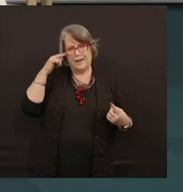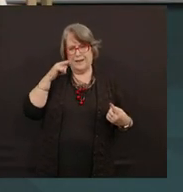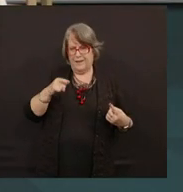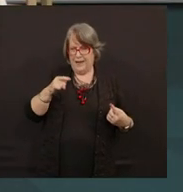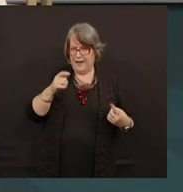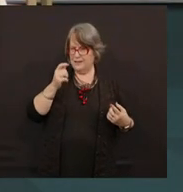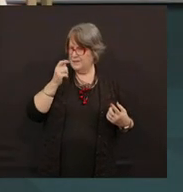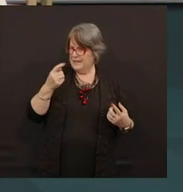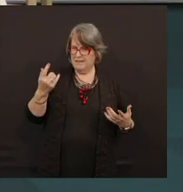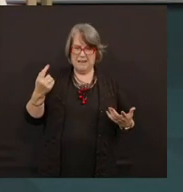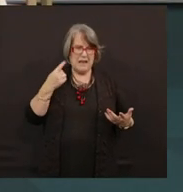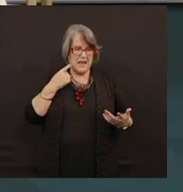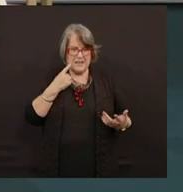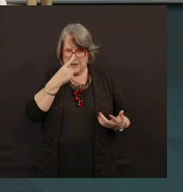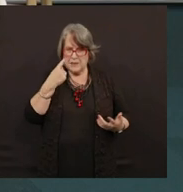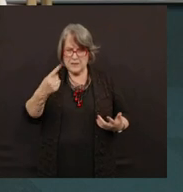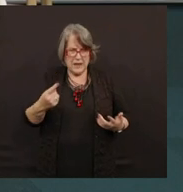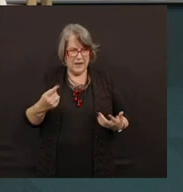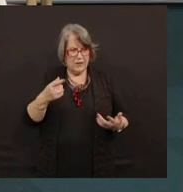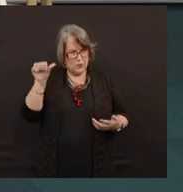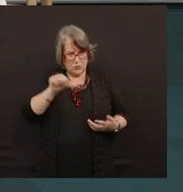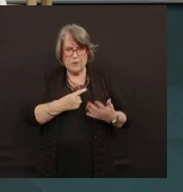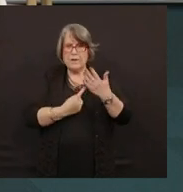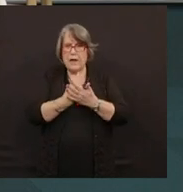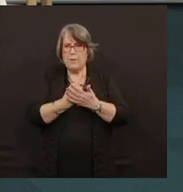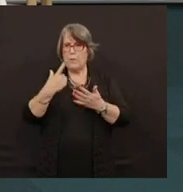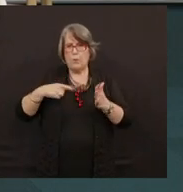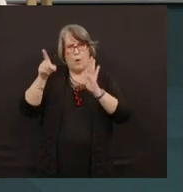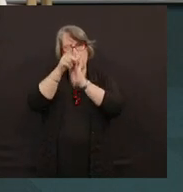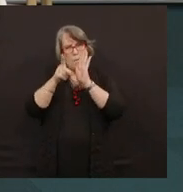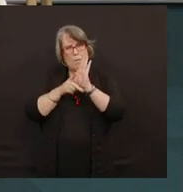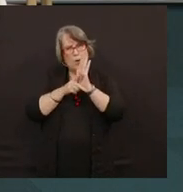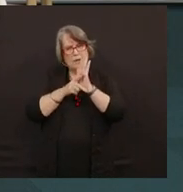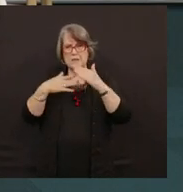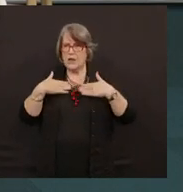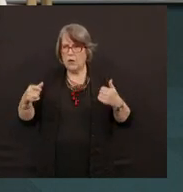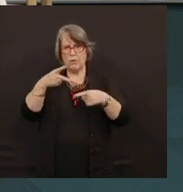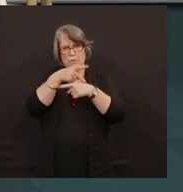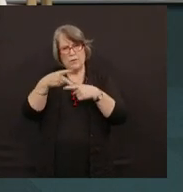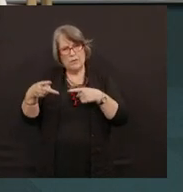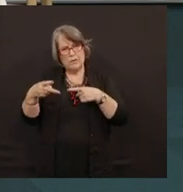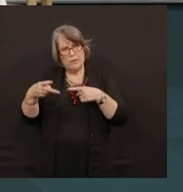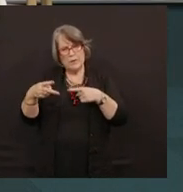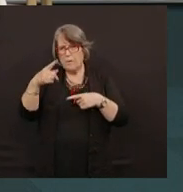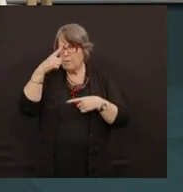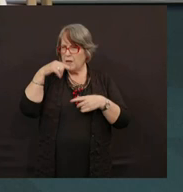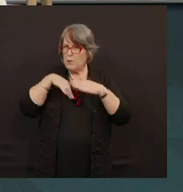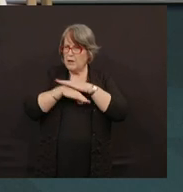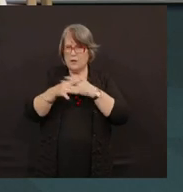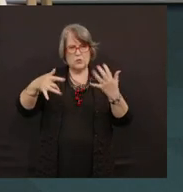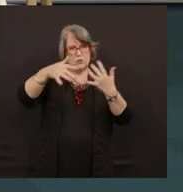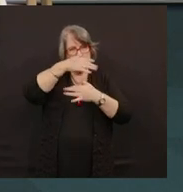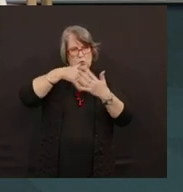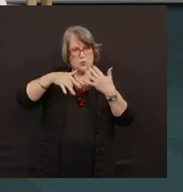so self-evident that policymakers, health professionals, people in